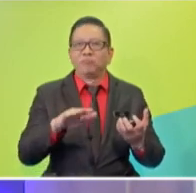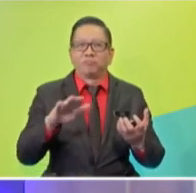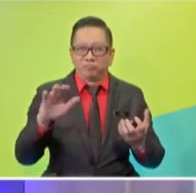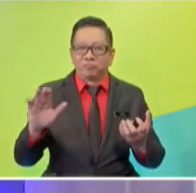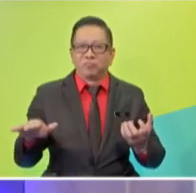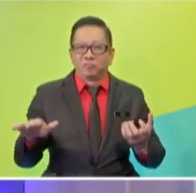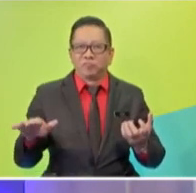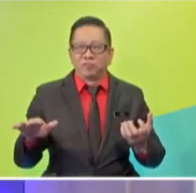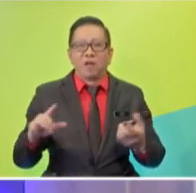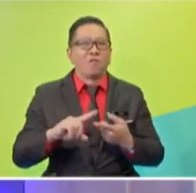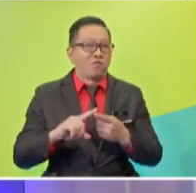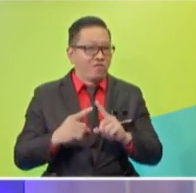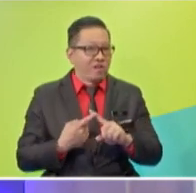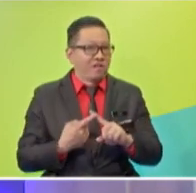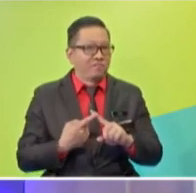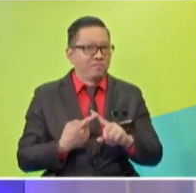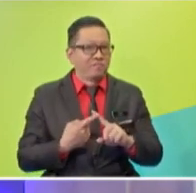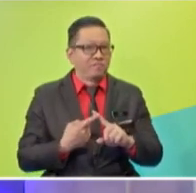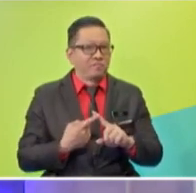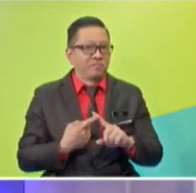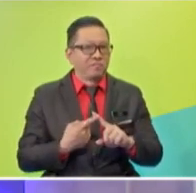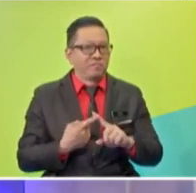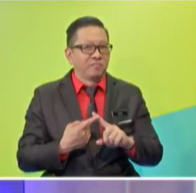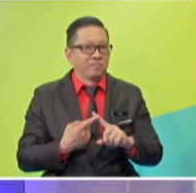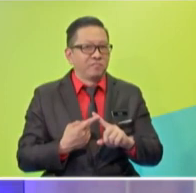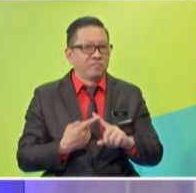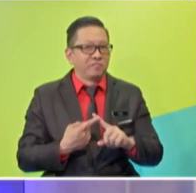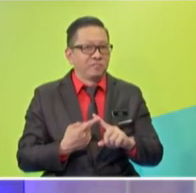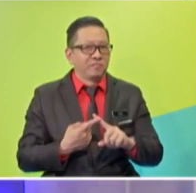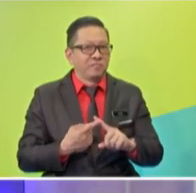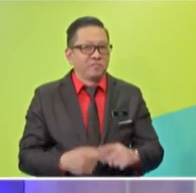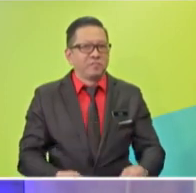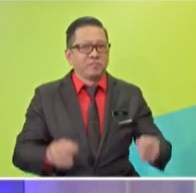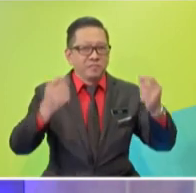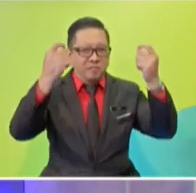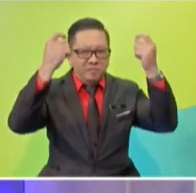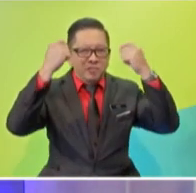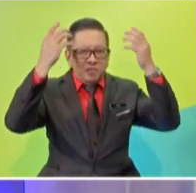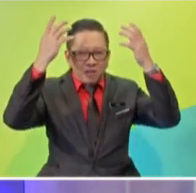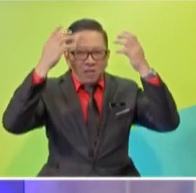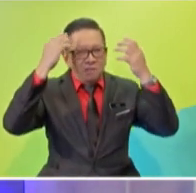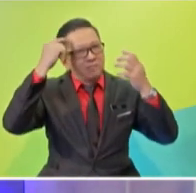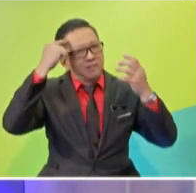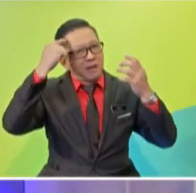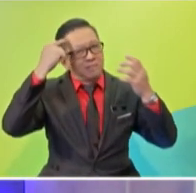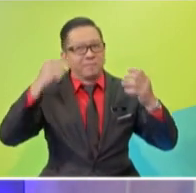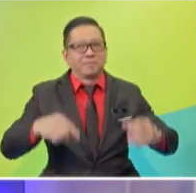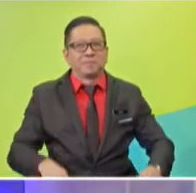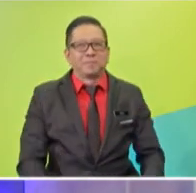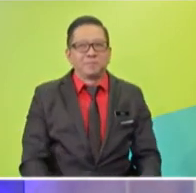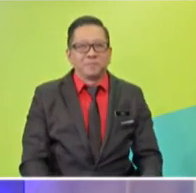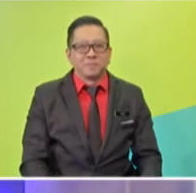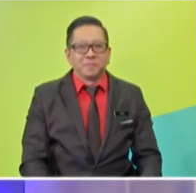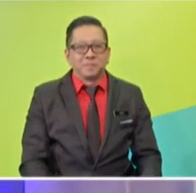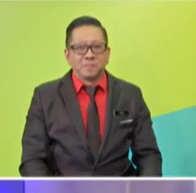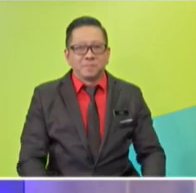of course our friends in the Google Meet, to put on your thinking cap. Alright, now I'm putting on my thinking hat, so I want